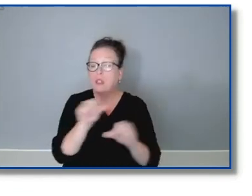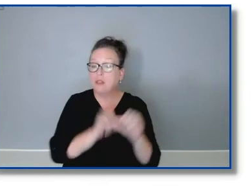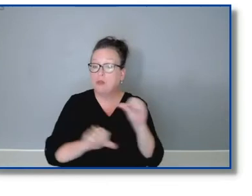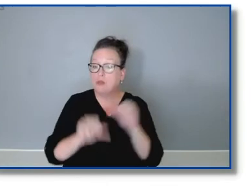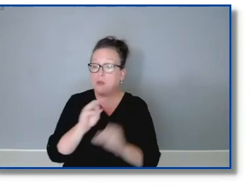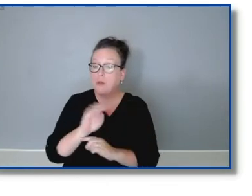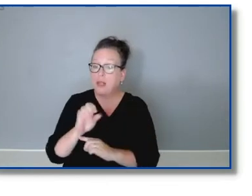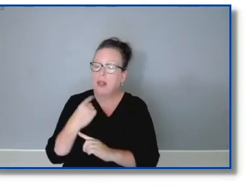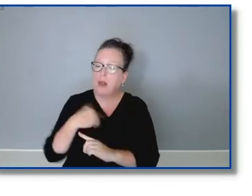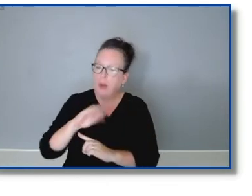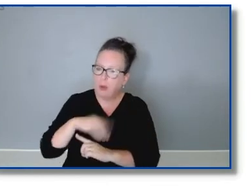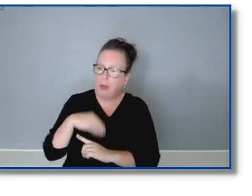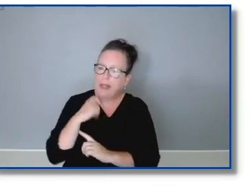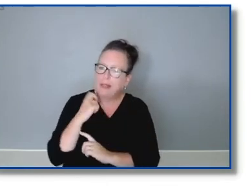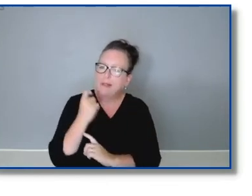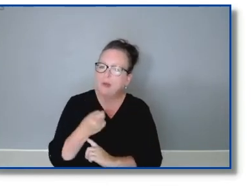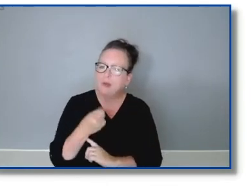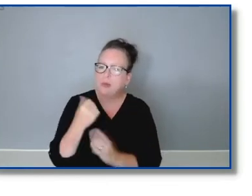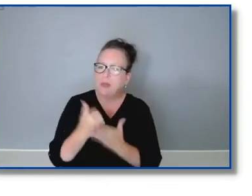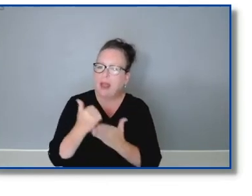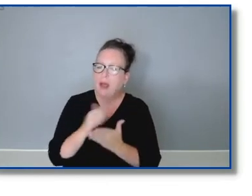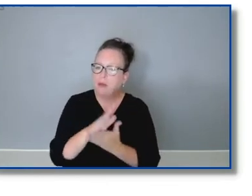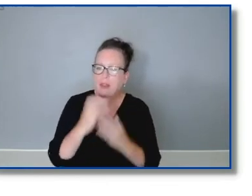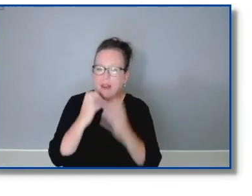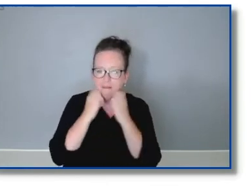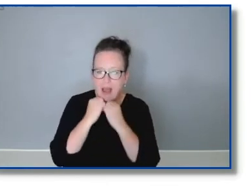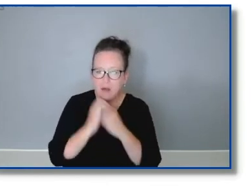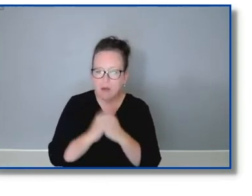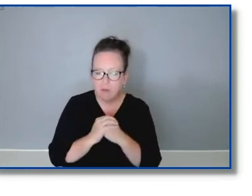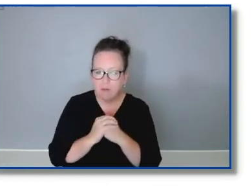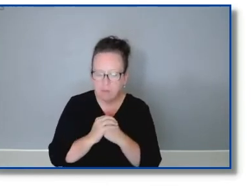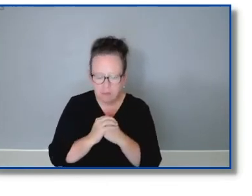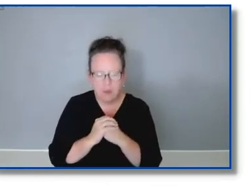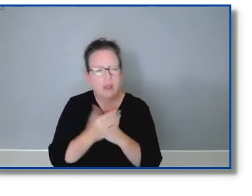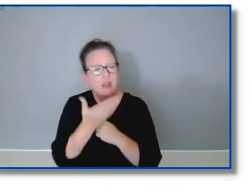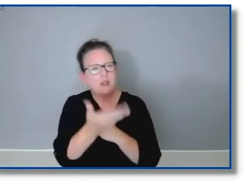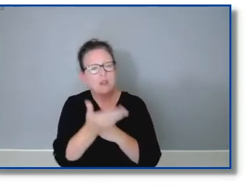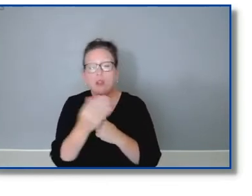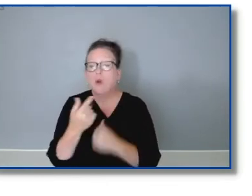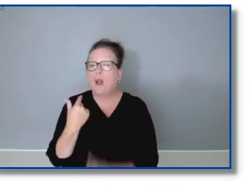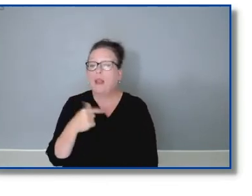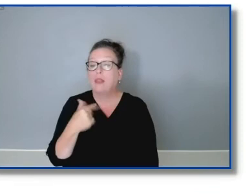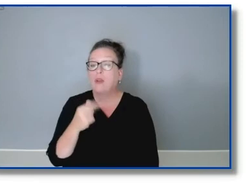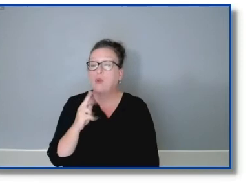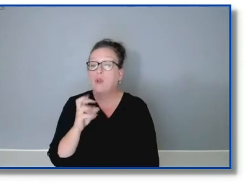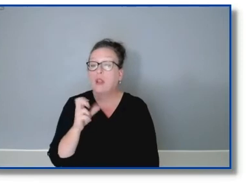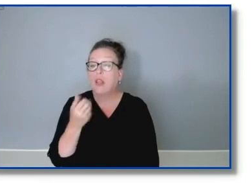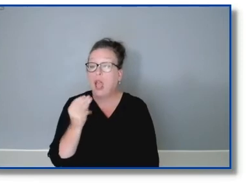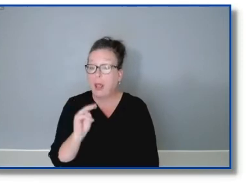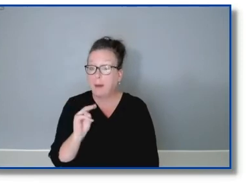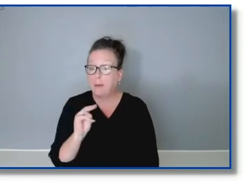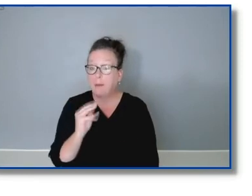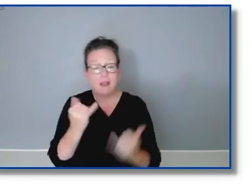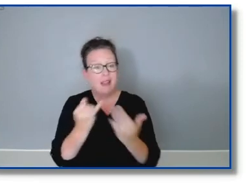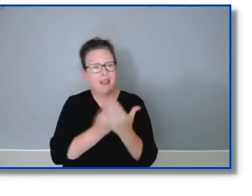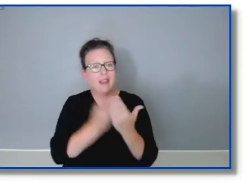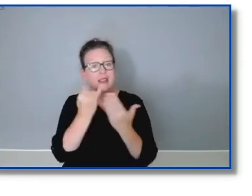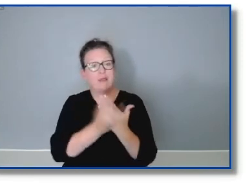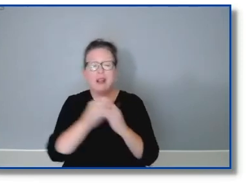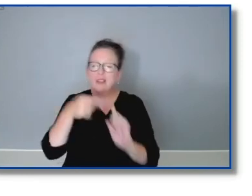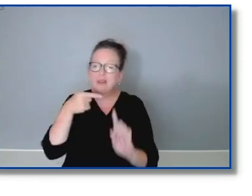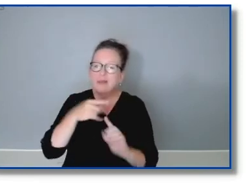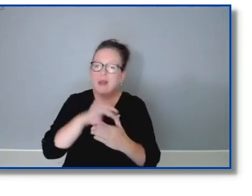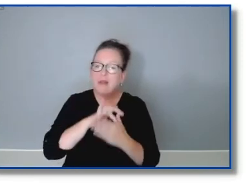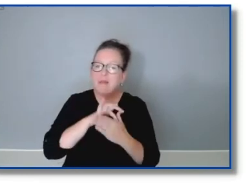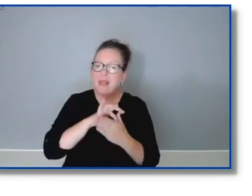value. And so at the Guggenheim, this project had this the meaning of this work was about this kind of